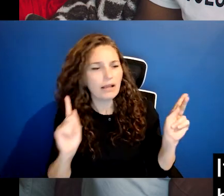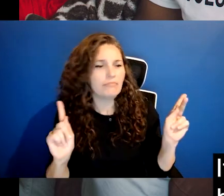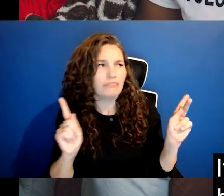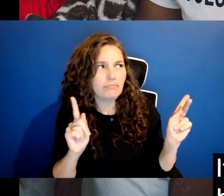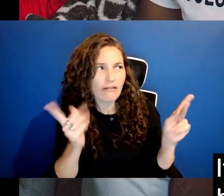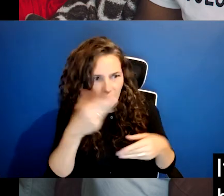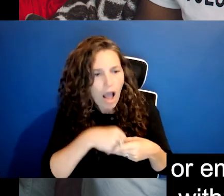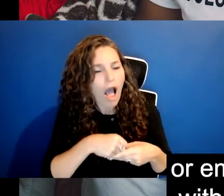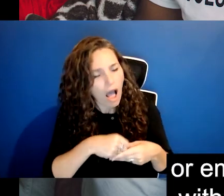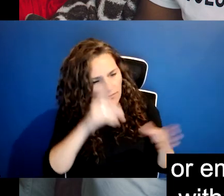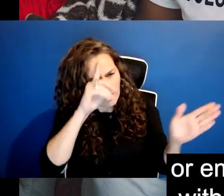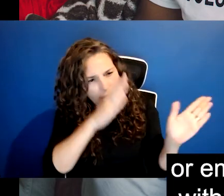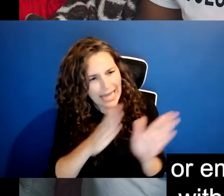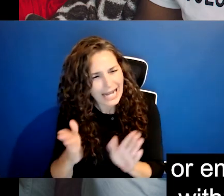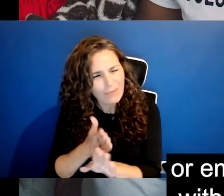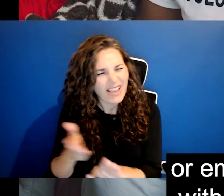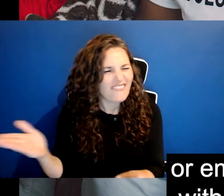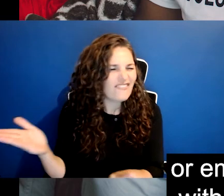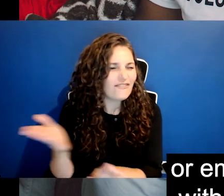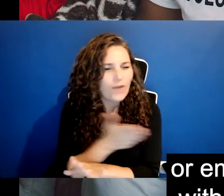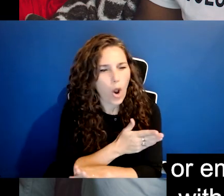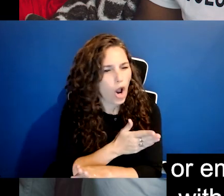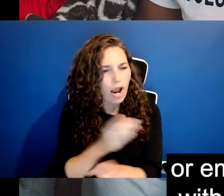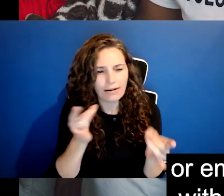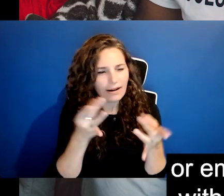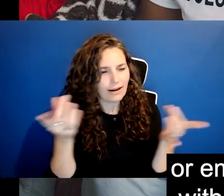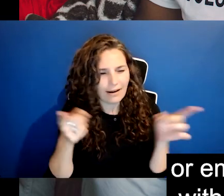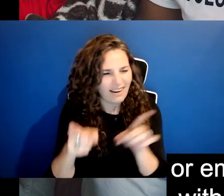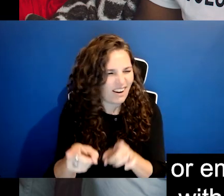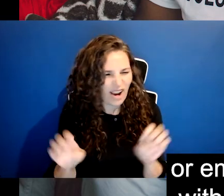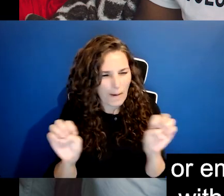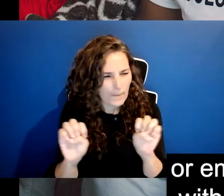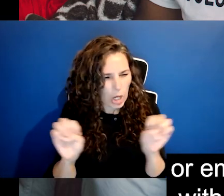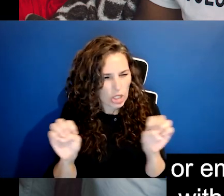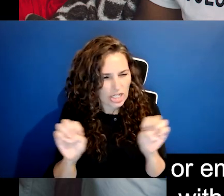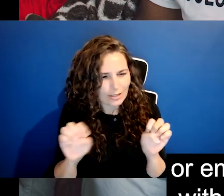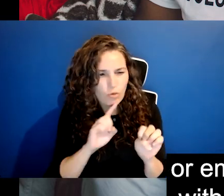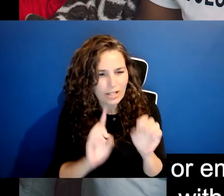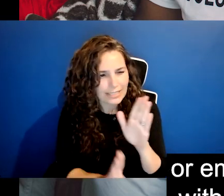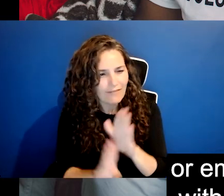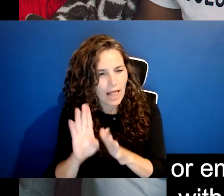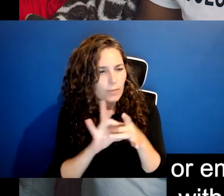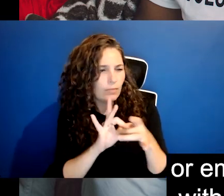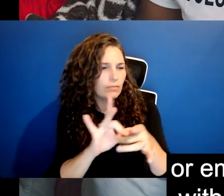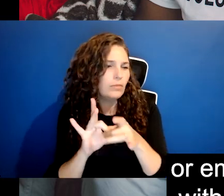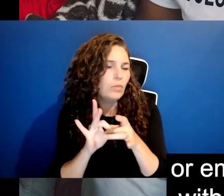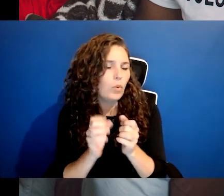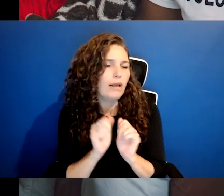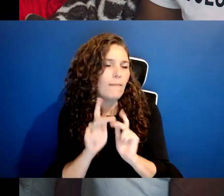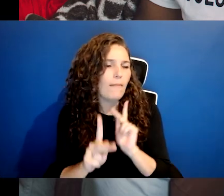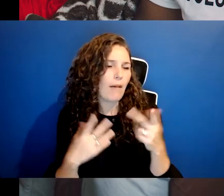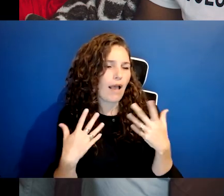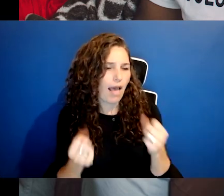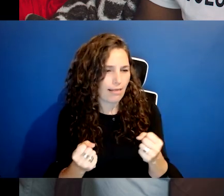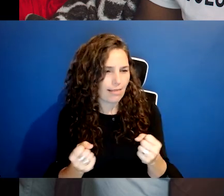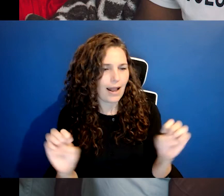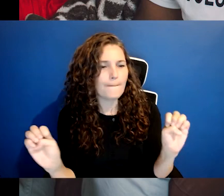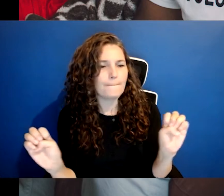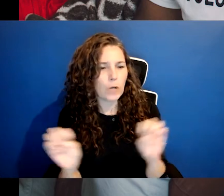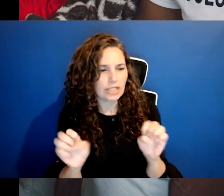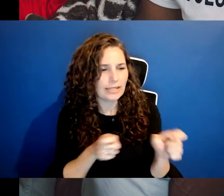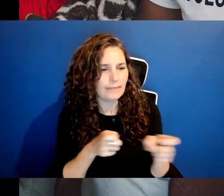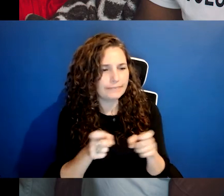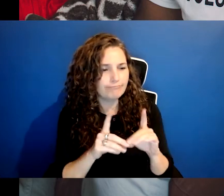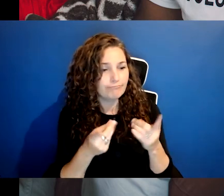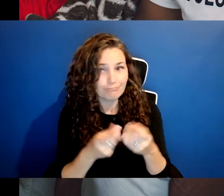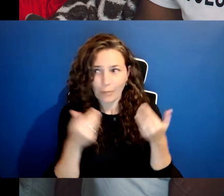before a disaster or emergency happens and to build relationships with public health and emergency management departments.